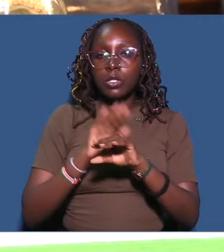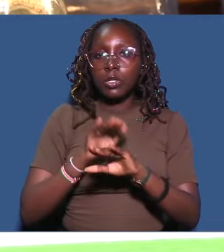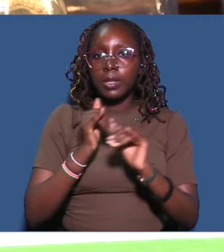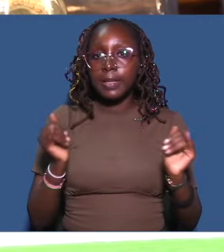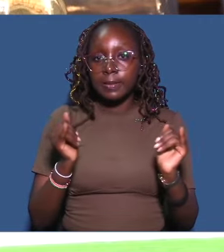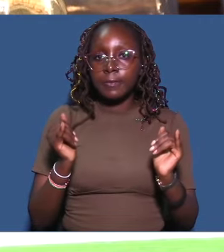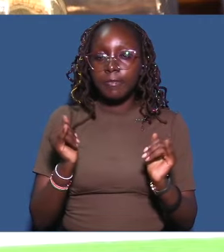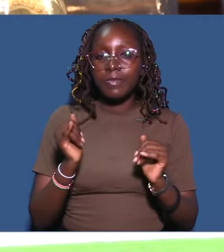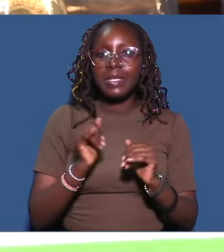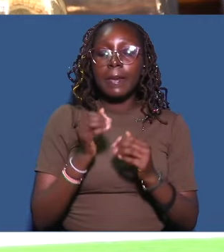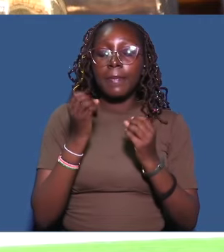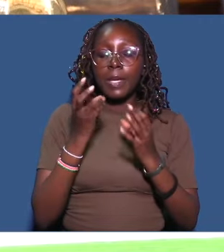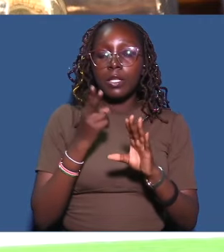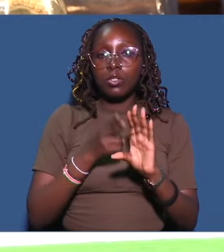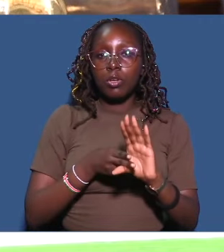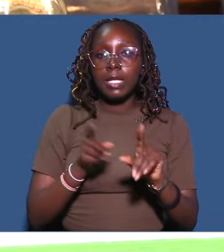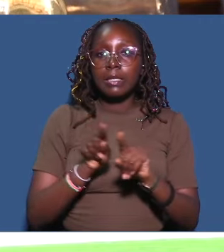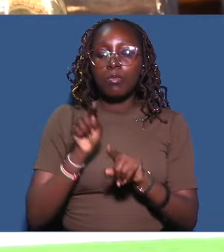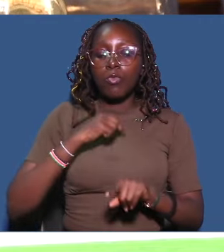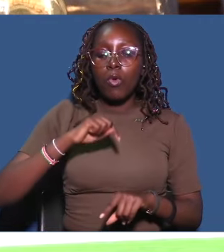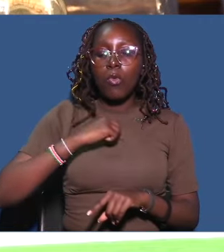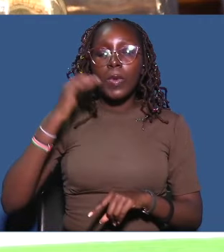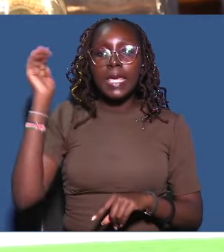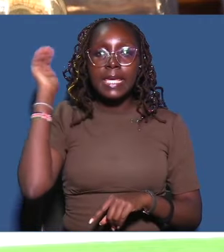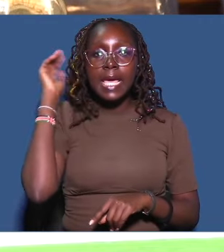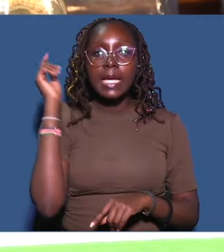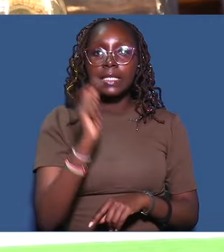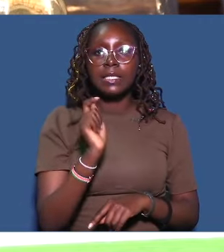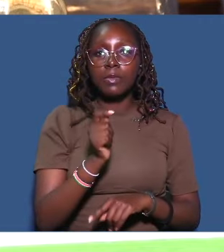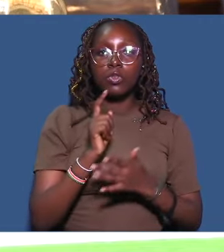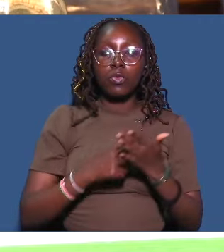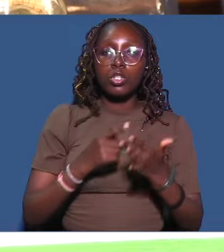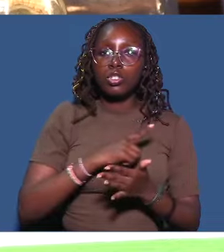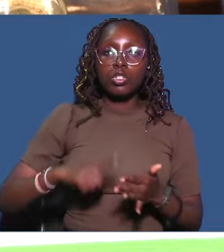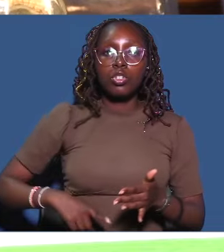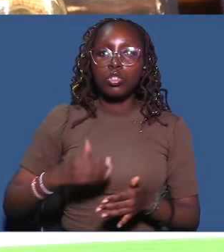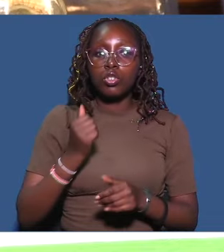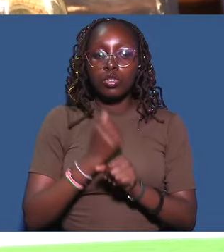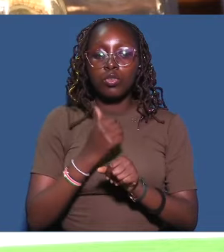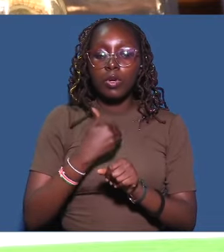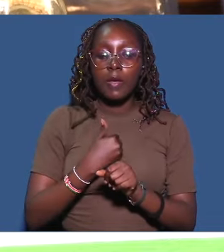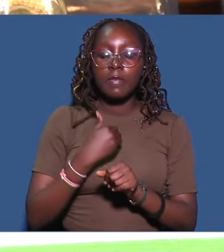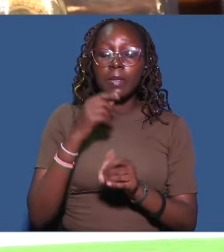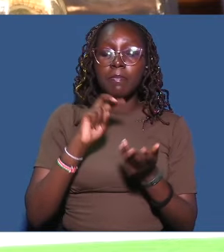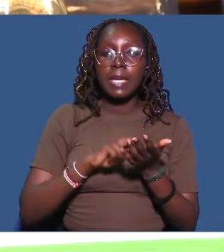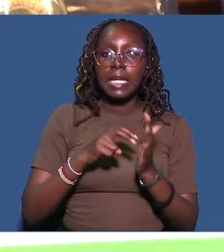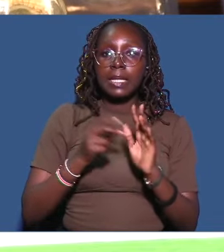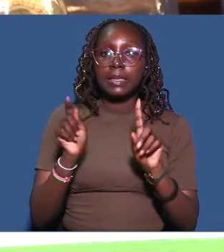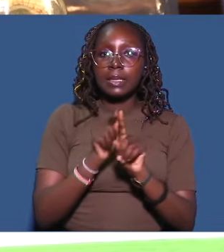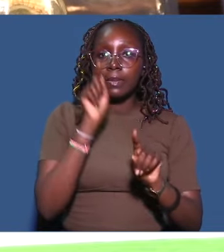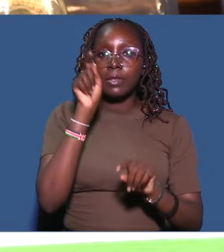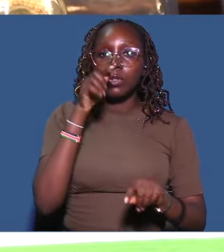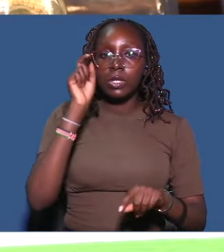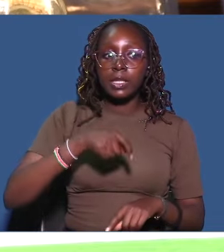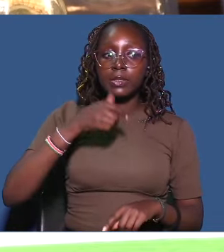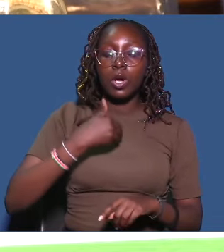spiritual goal. And we hear testimony of what the Lord is doing. So you need to have a spiritual goal. Don't just